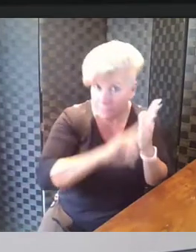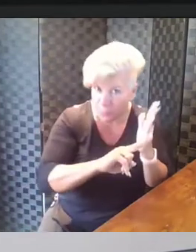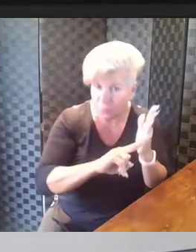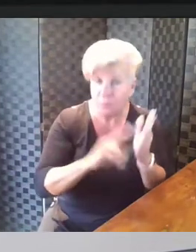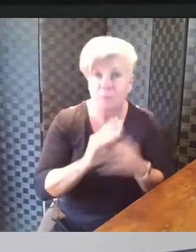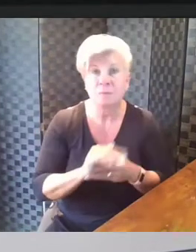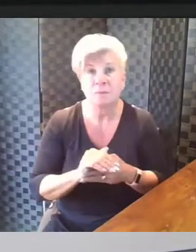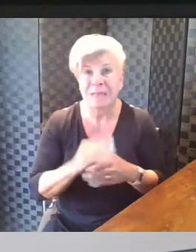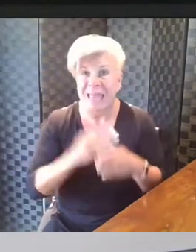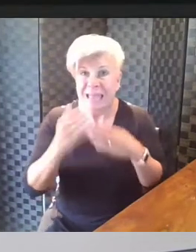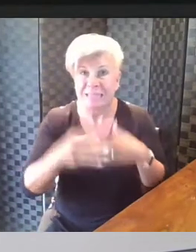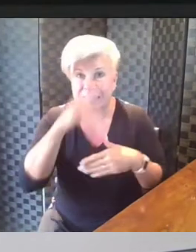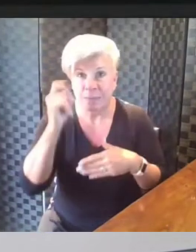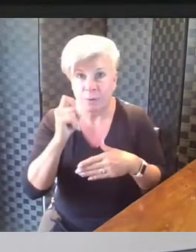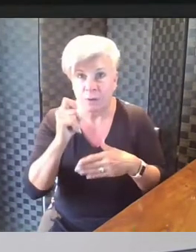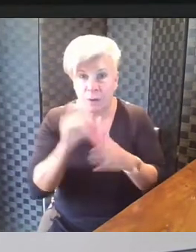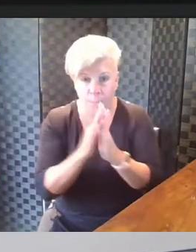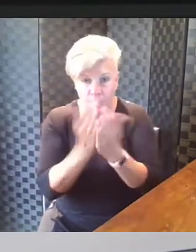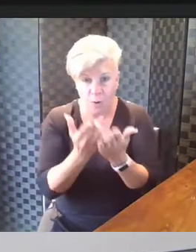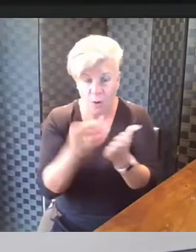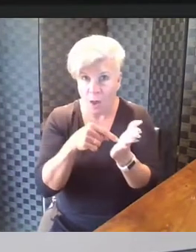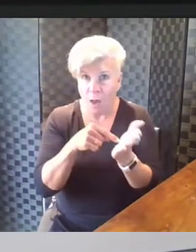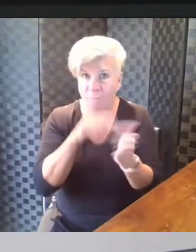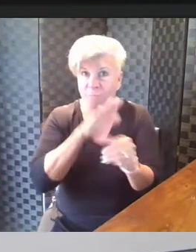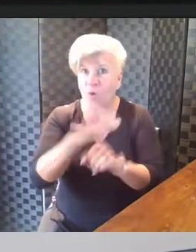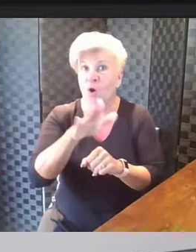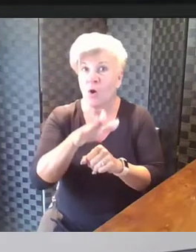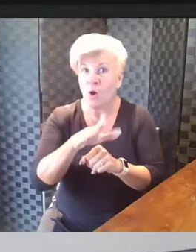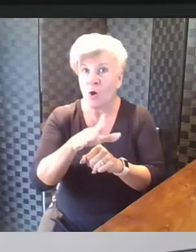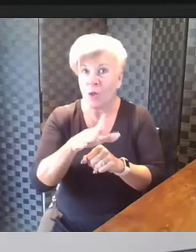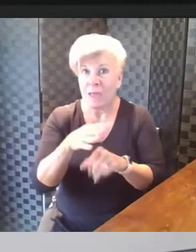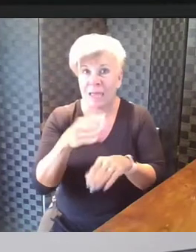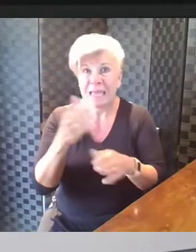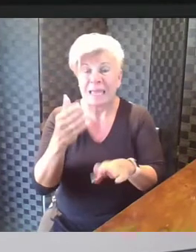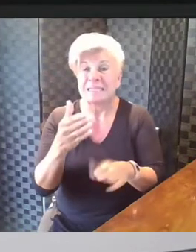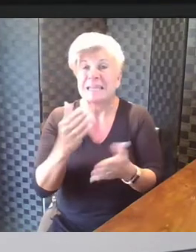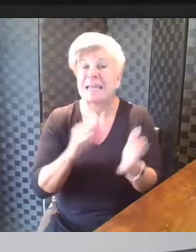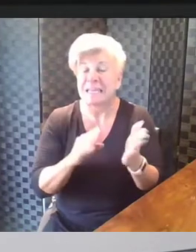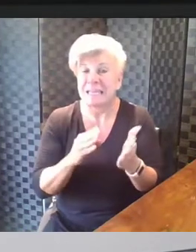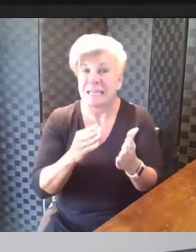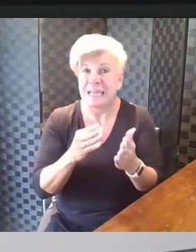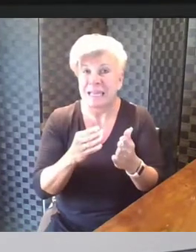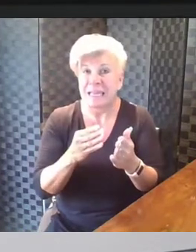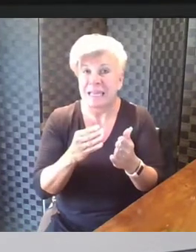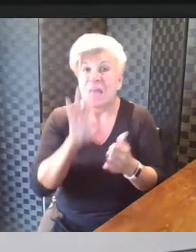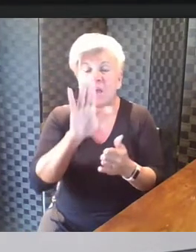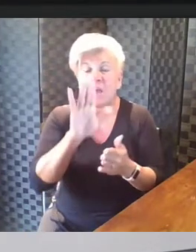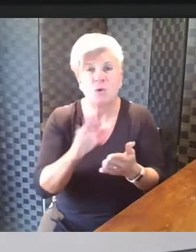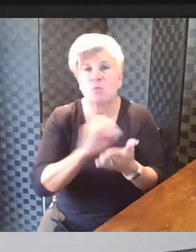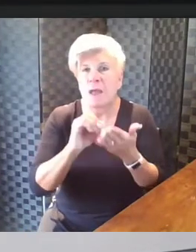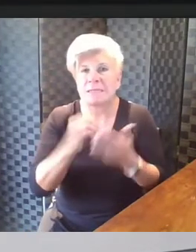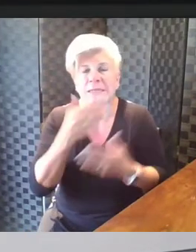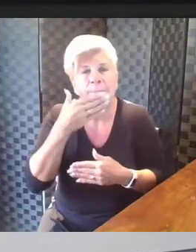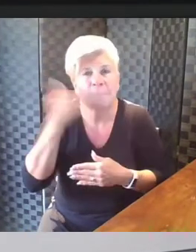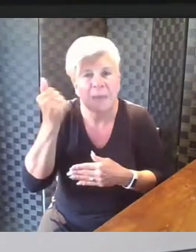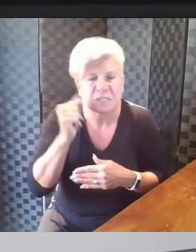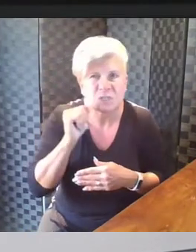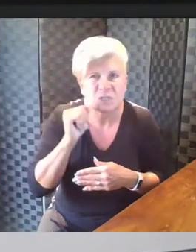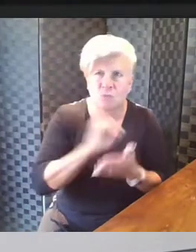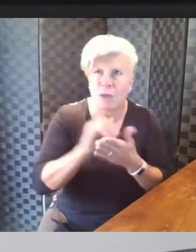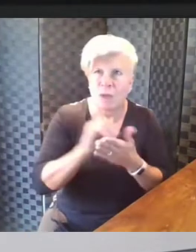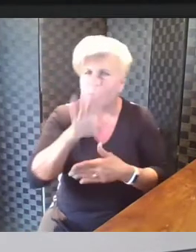And by the end of the summer, you'll have a full journal, and your writing's going to be better. And it's a great place where you can write about how you feel, or what you've done,